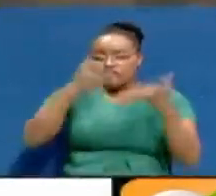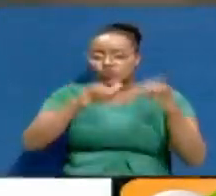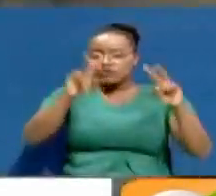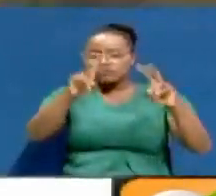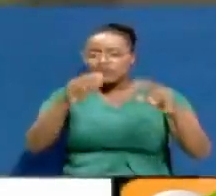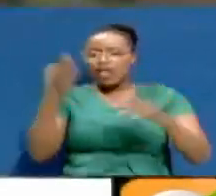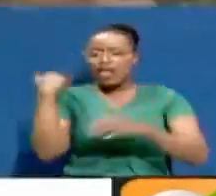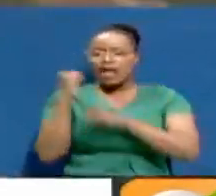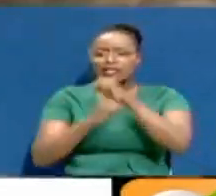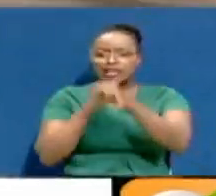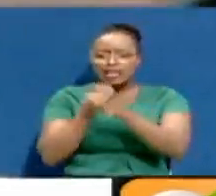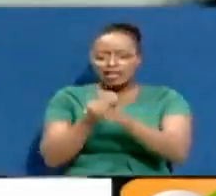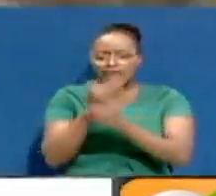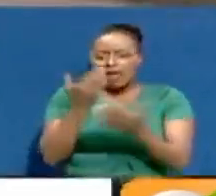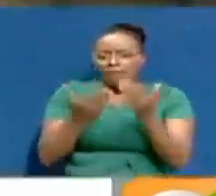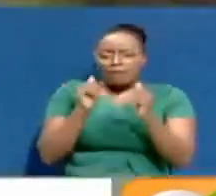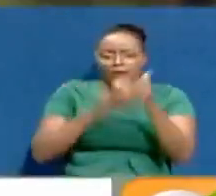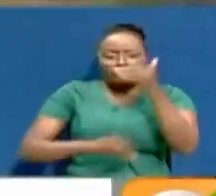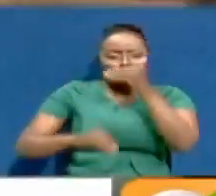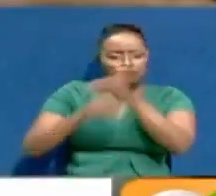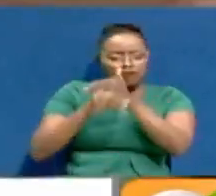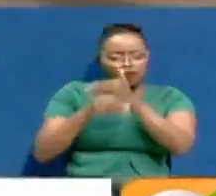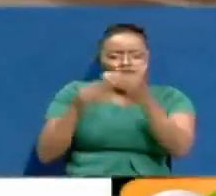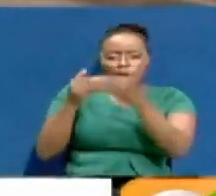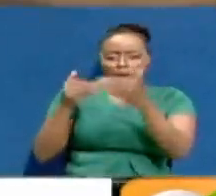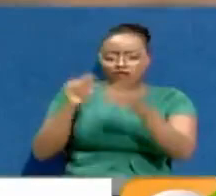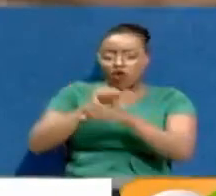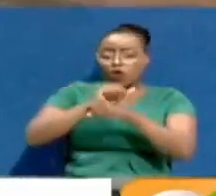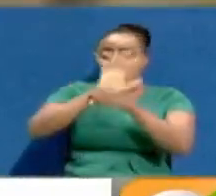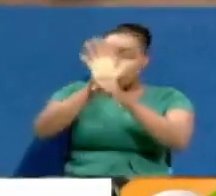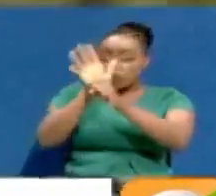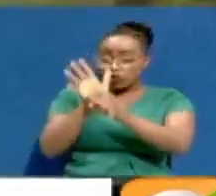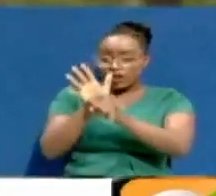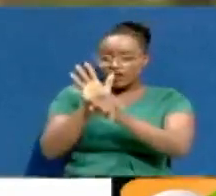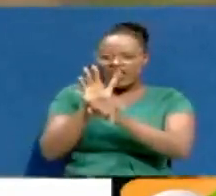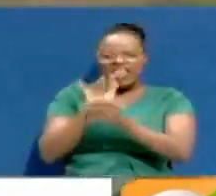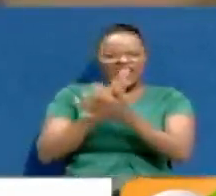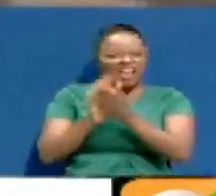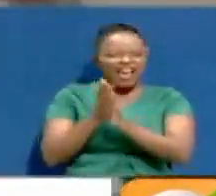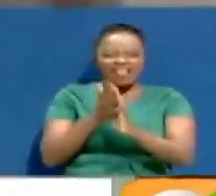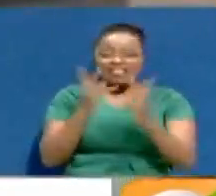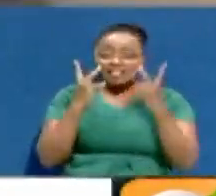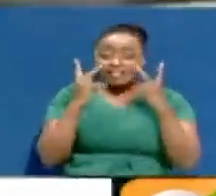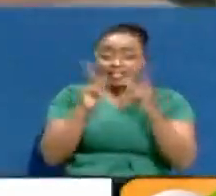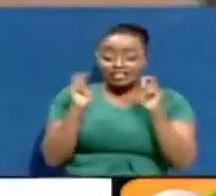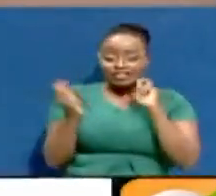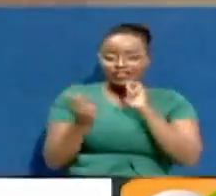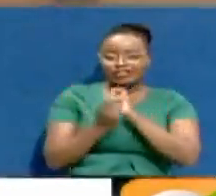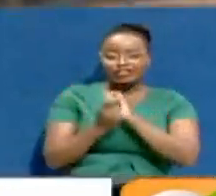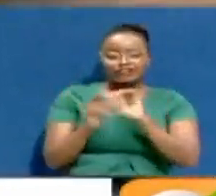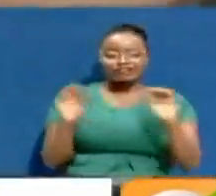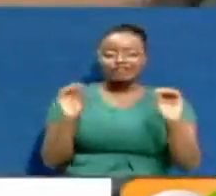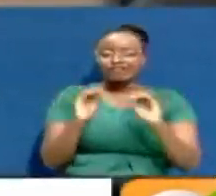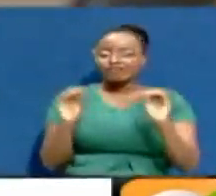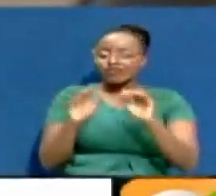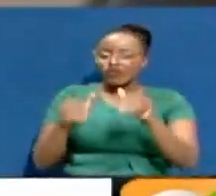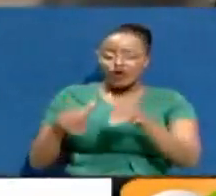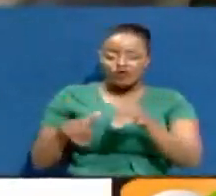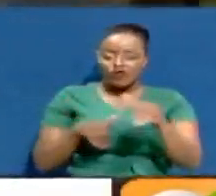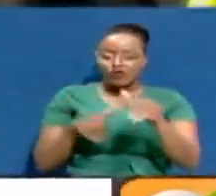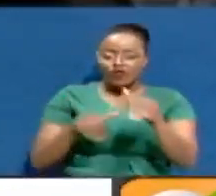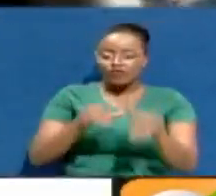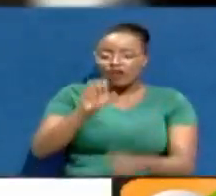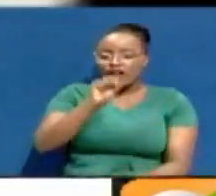check last year, and might we add, pre-COVID-19, nothing appeared to have changed. We followed